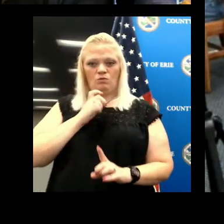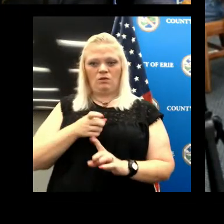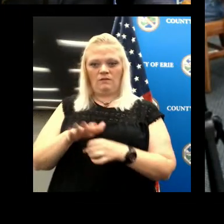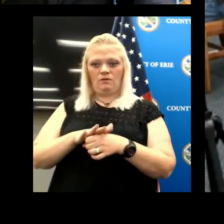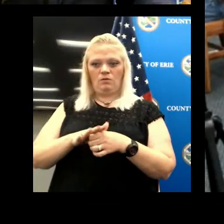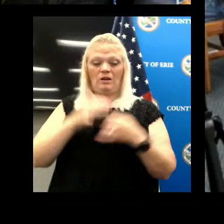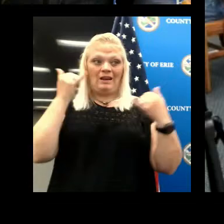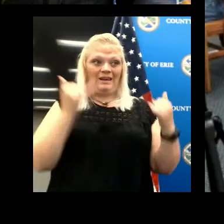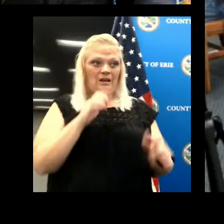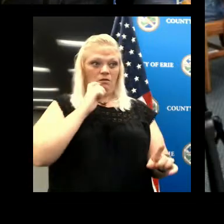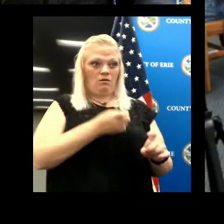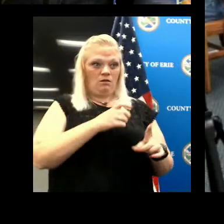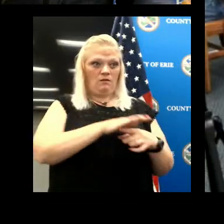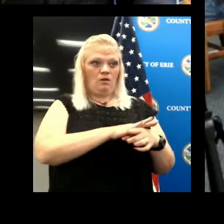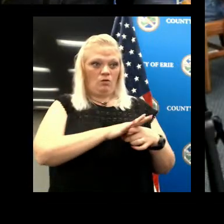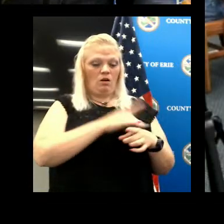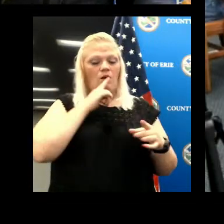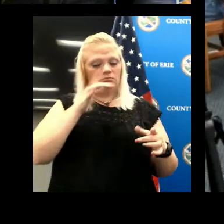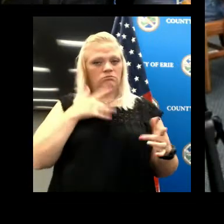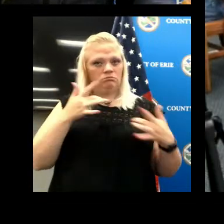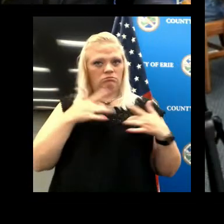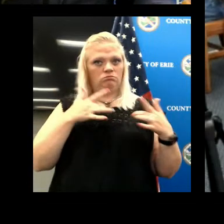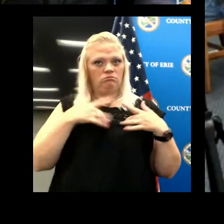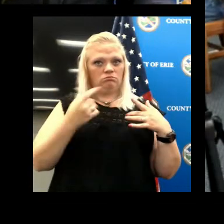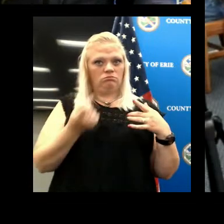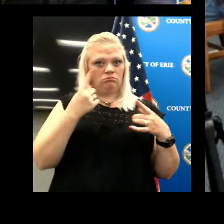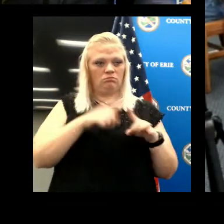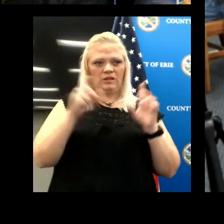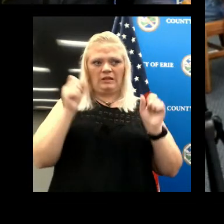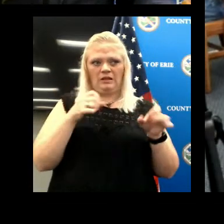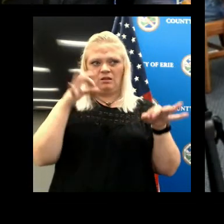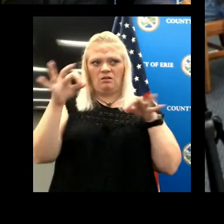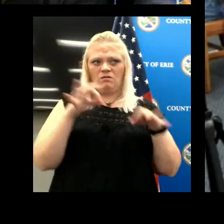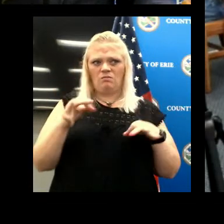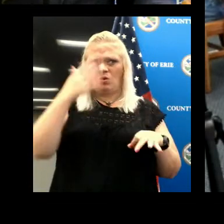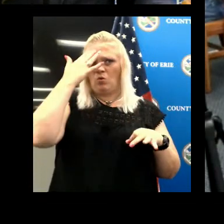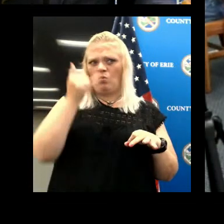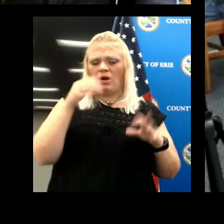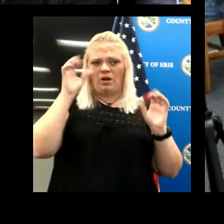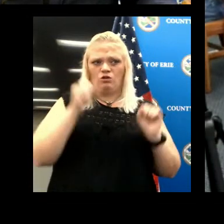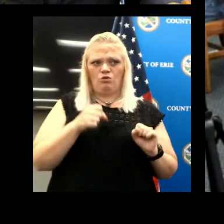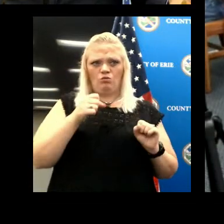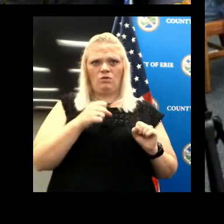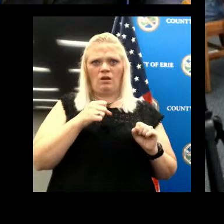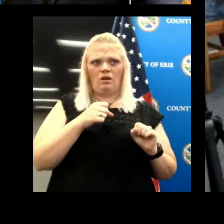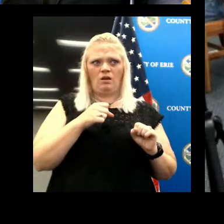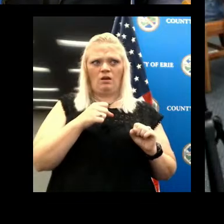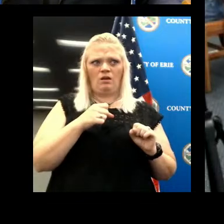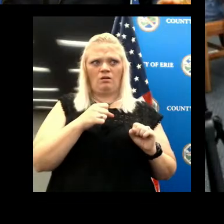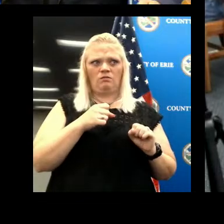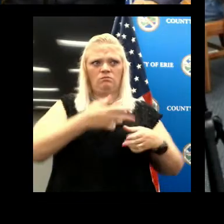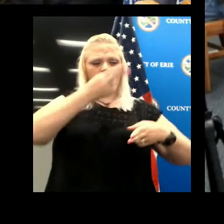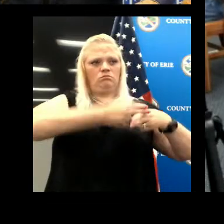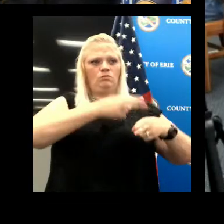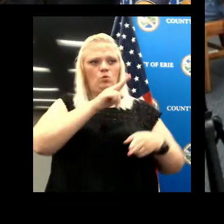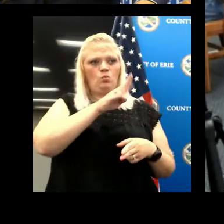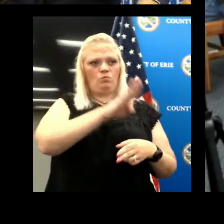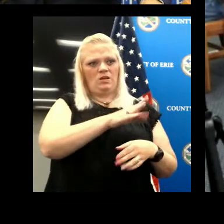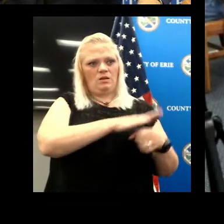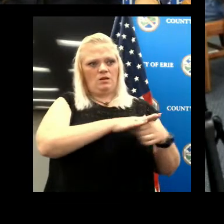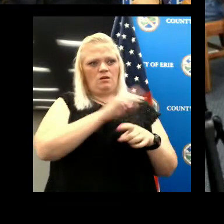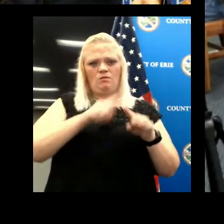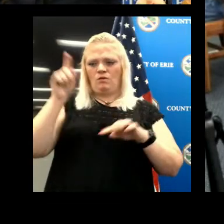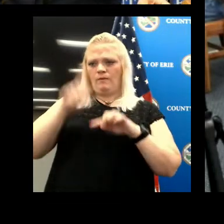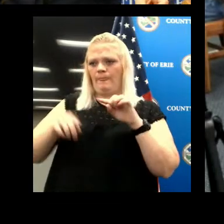giving a location, a concern, I understand the concern. Can you explain why you can call out UB and the locations there, and you couldn't do that with